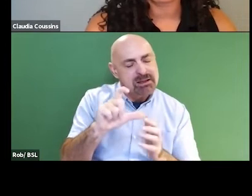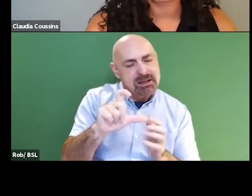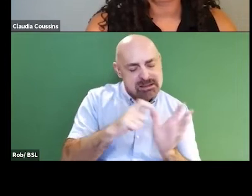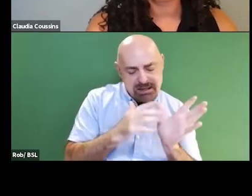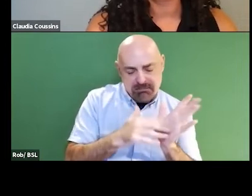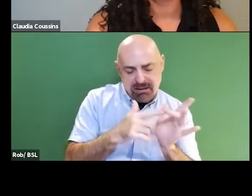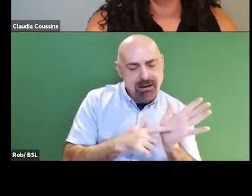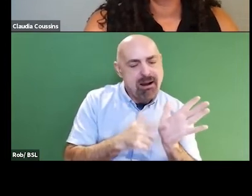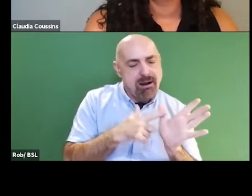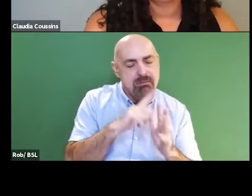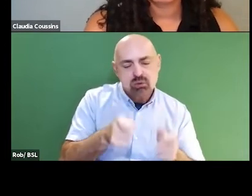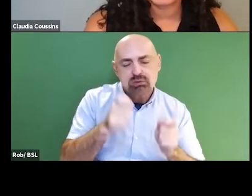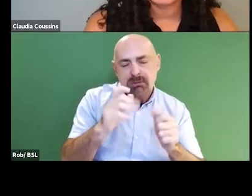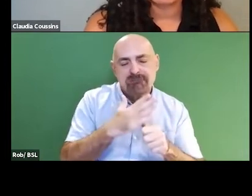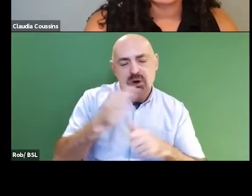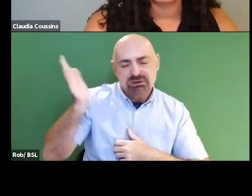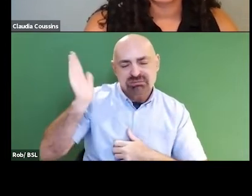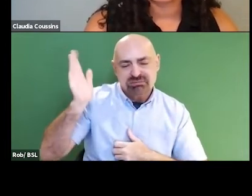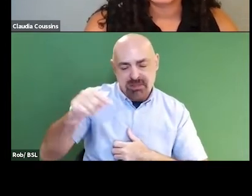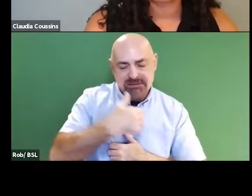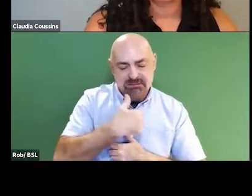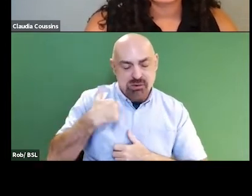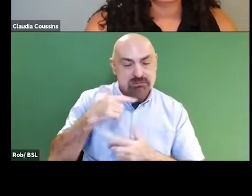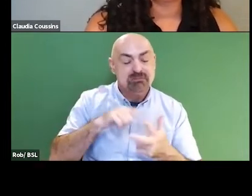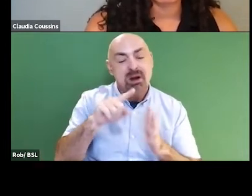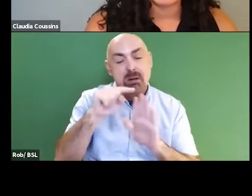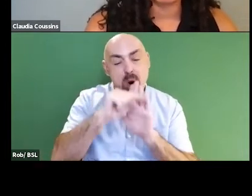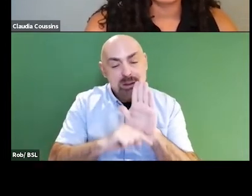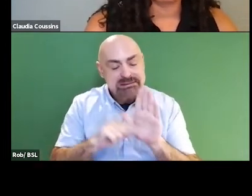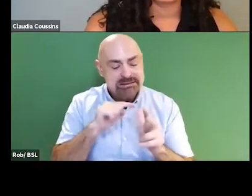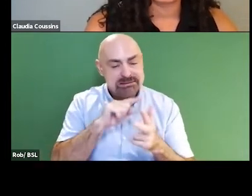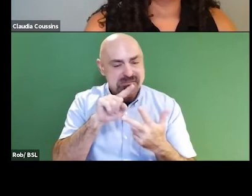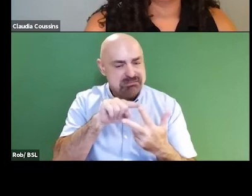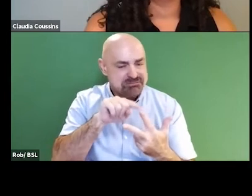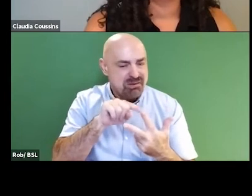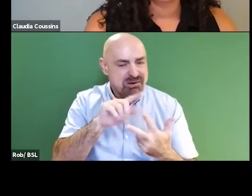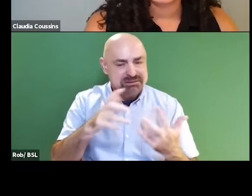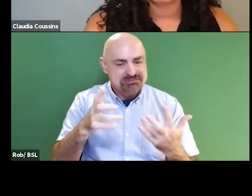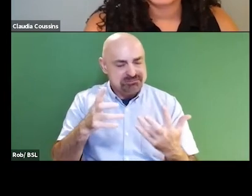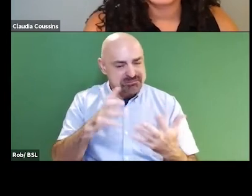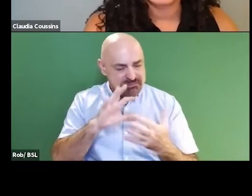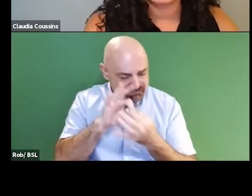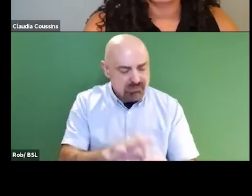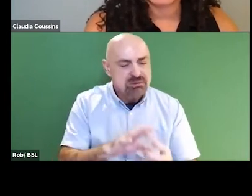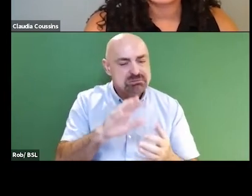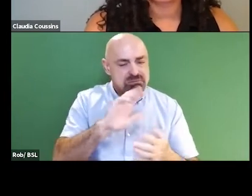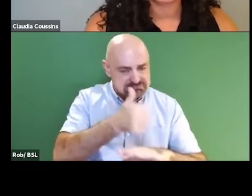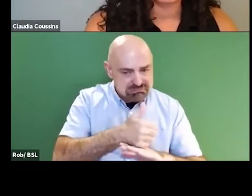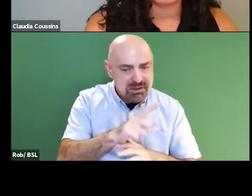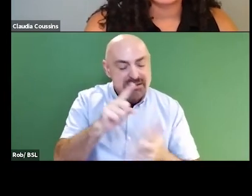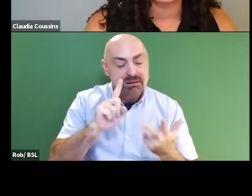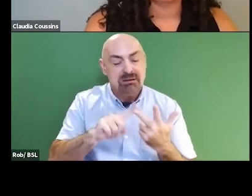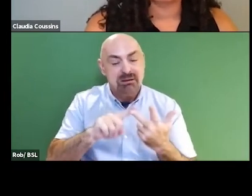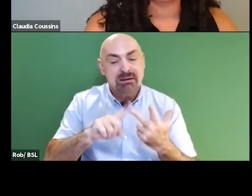plenary. The different policy areas which relate directly to Family Hub implementation, and finally, a variety